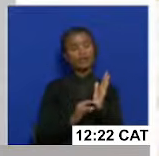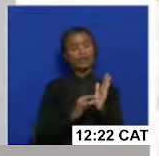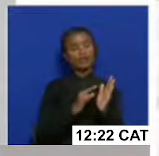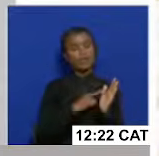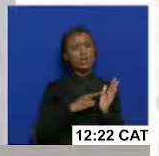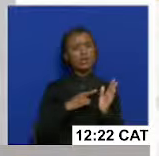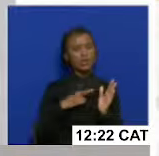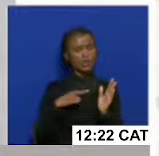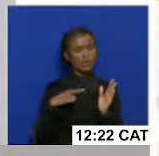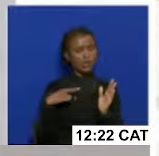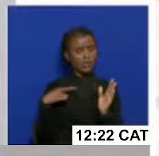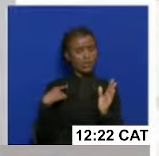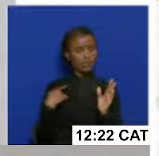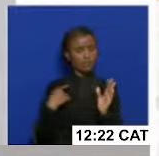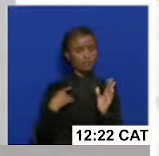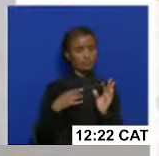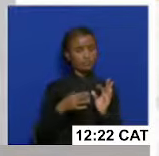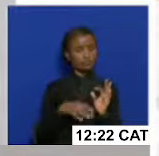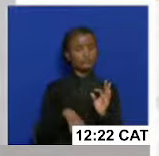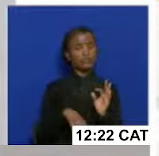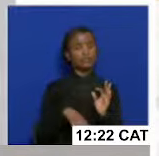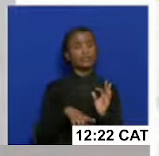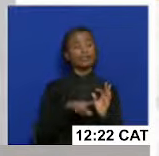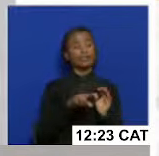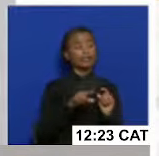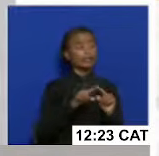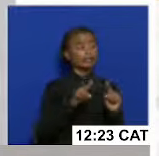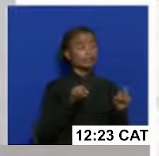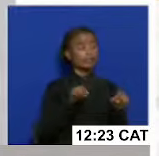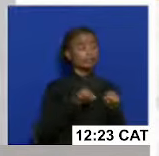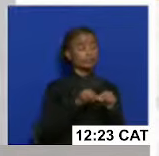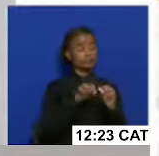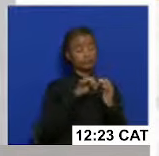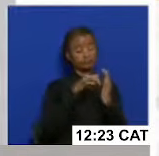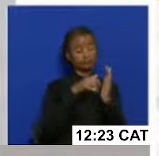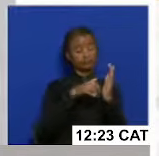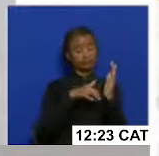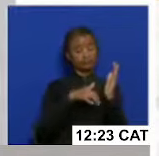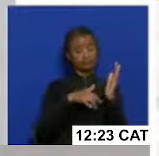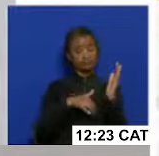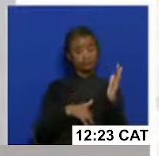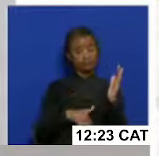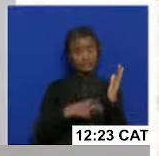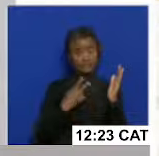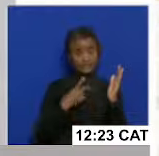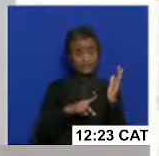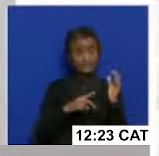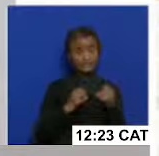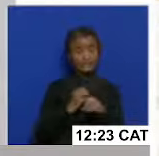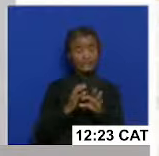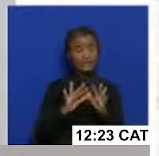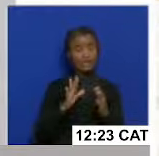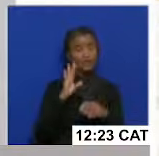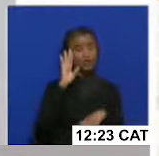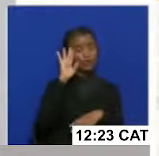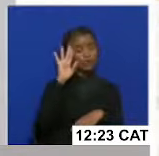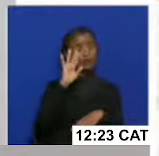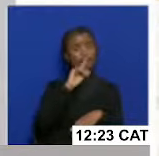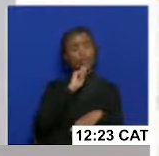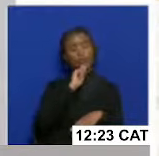Do you see it? It starts, "Good morning." Yes. Do you see that message? The message. Yes, I do. Yes. The message on the